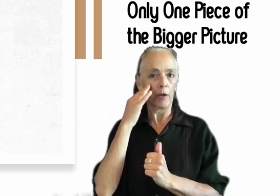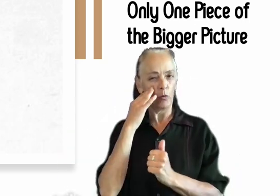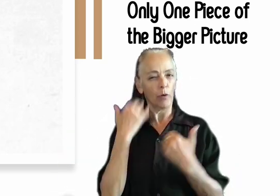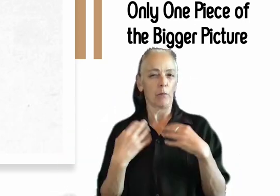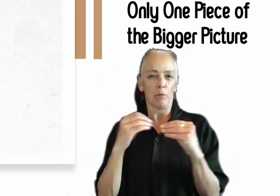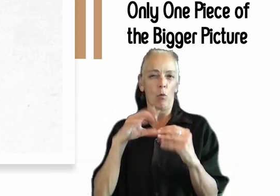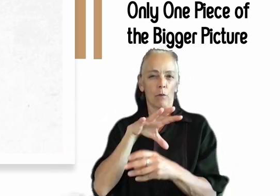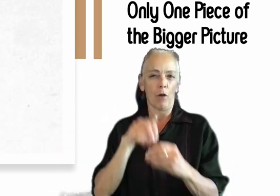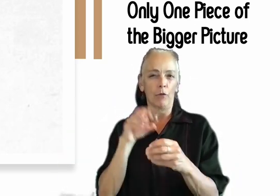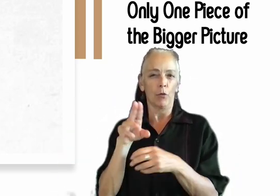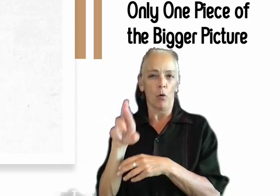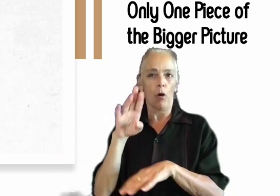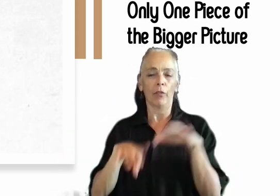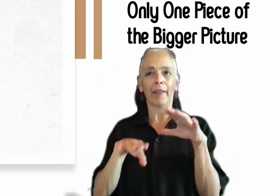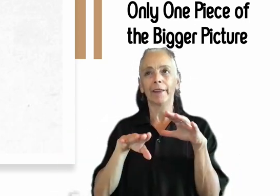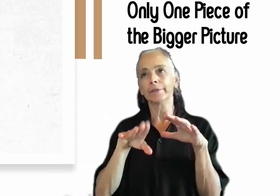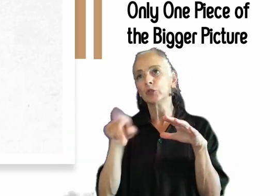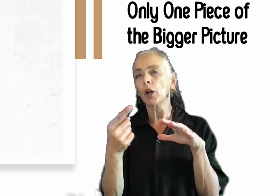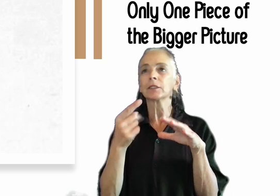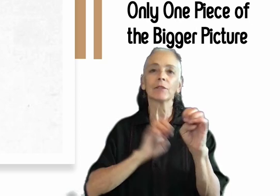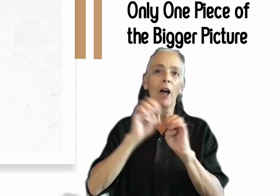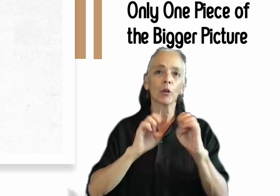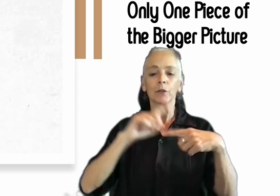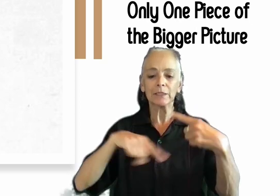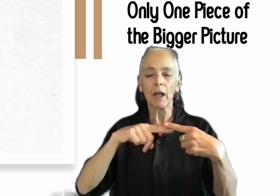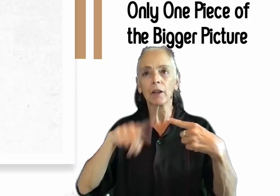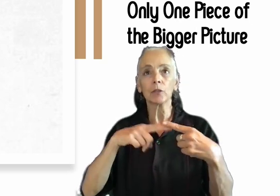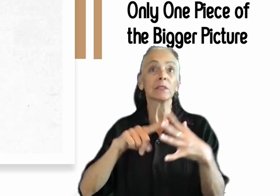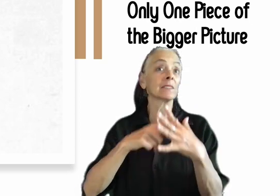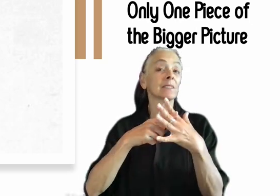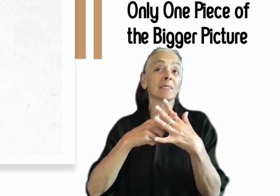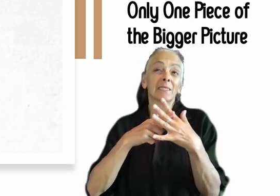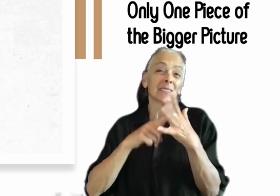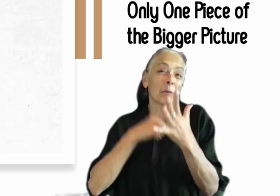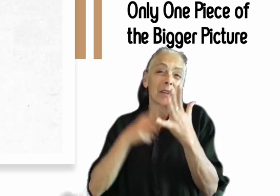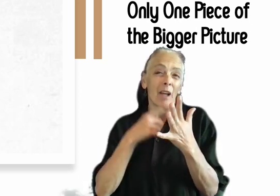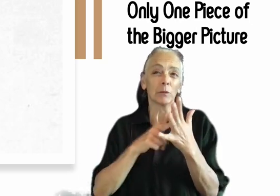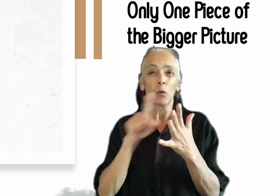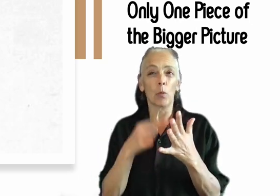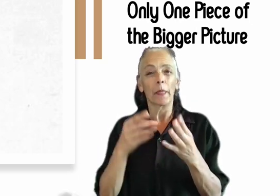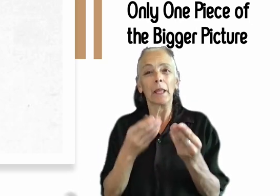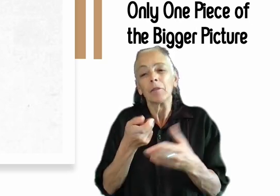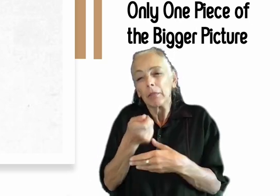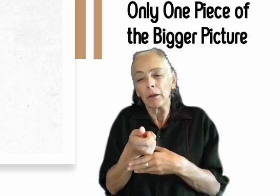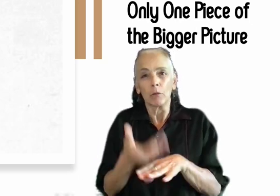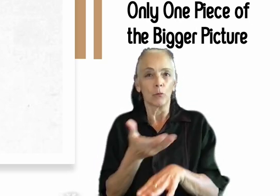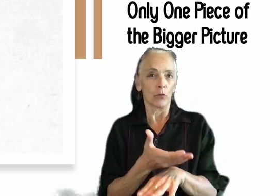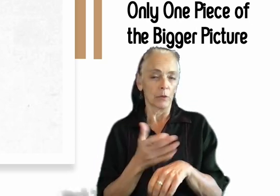research than getting caught up in these evaluative cycles that at times only delivered incremental improvements